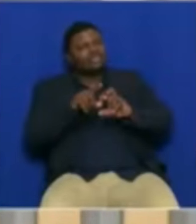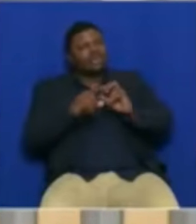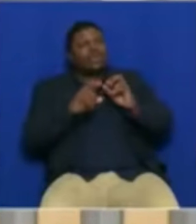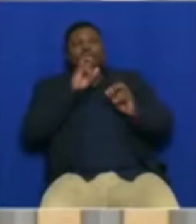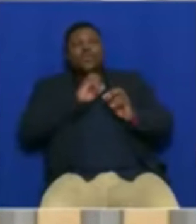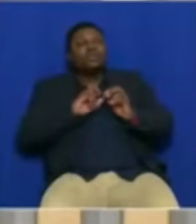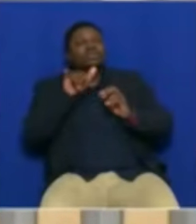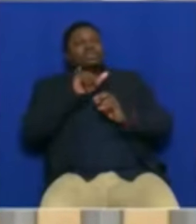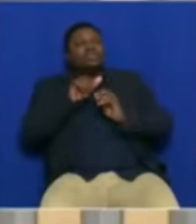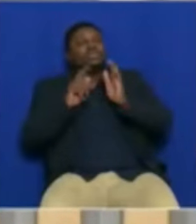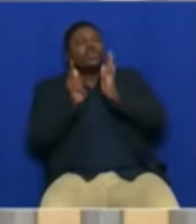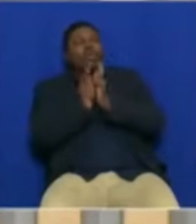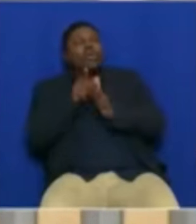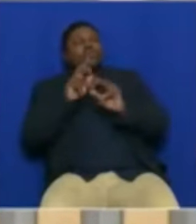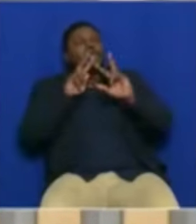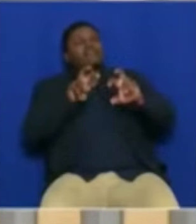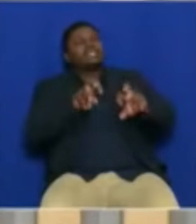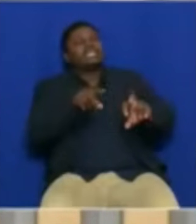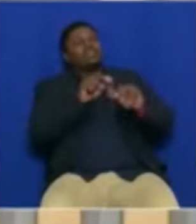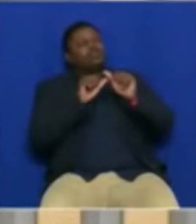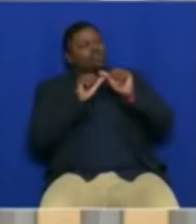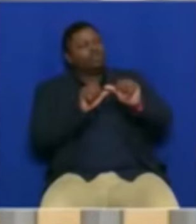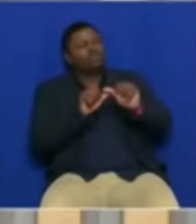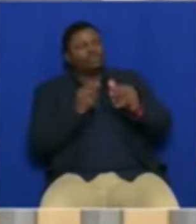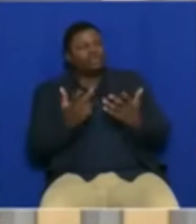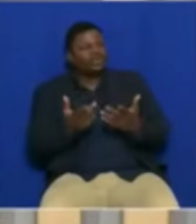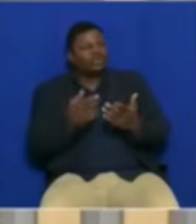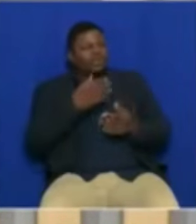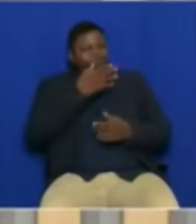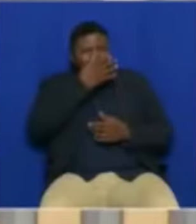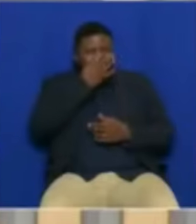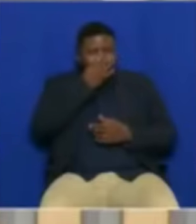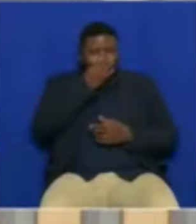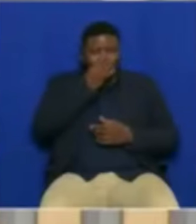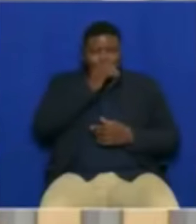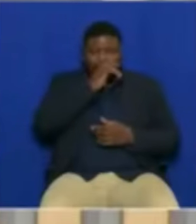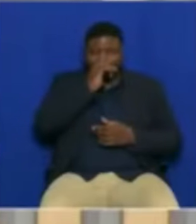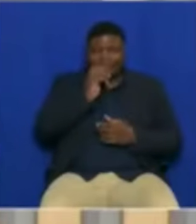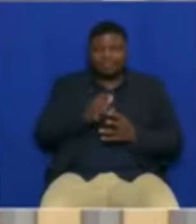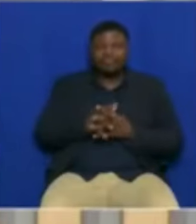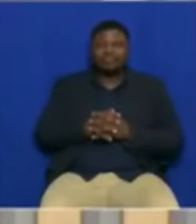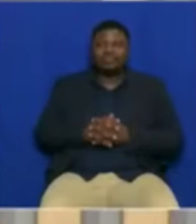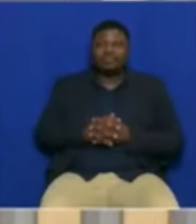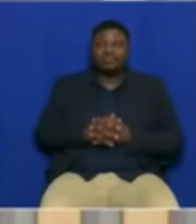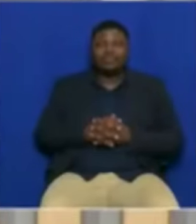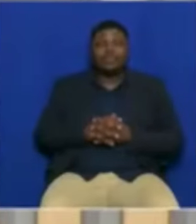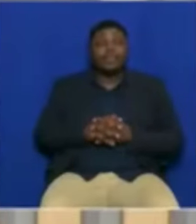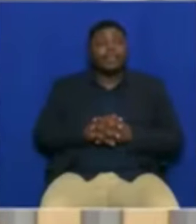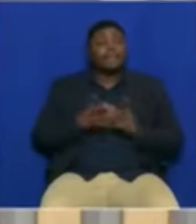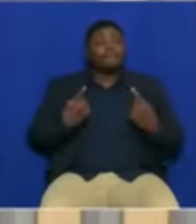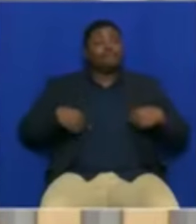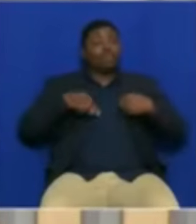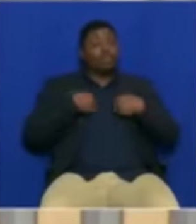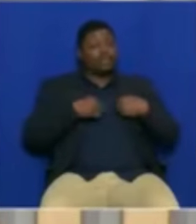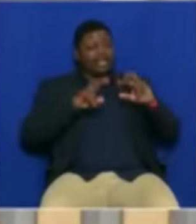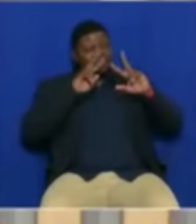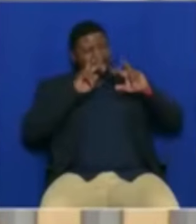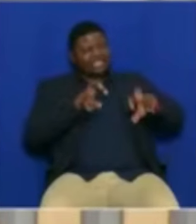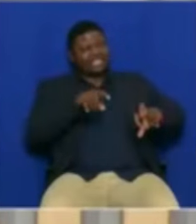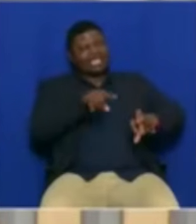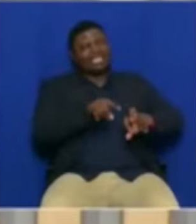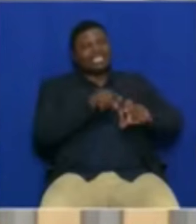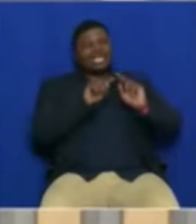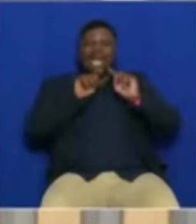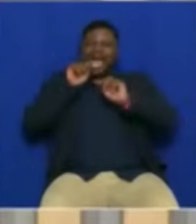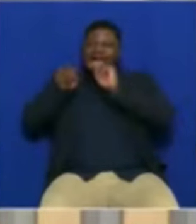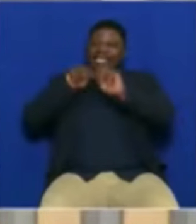you're investigating an allegation here, or you're investigating something that has taken place there, but further stuff coming,